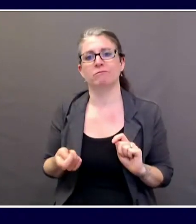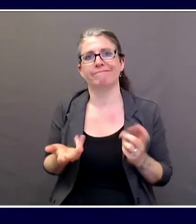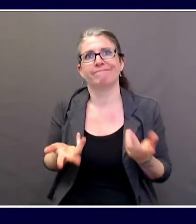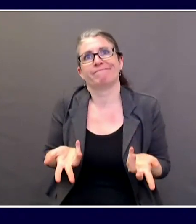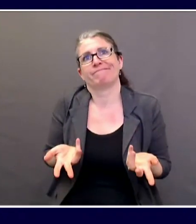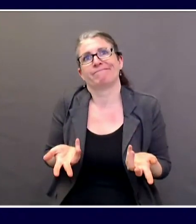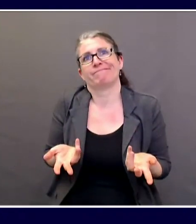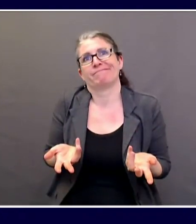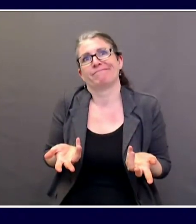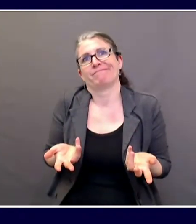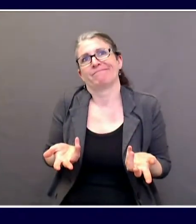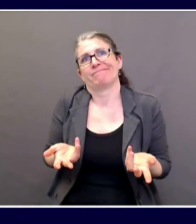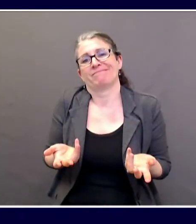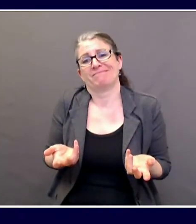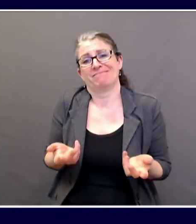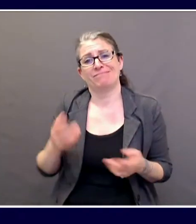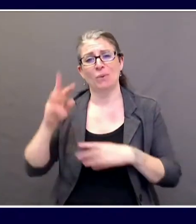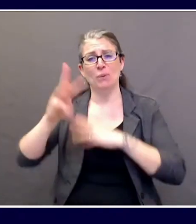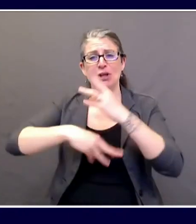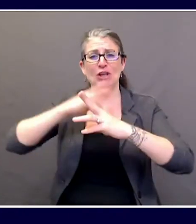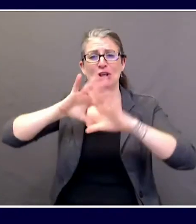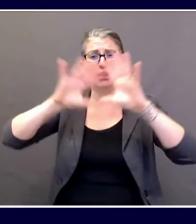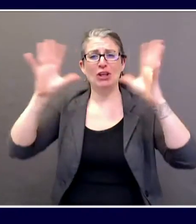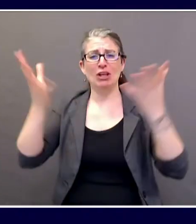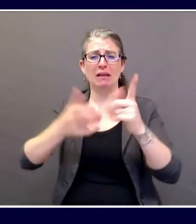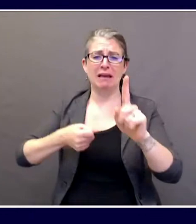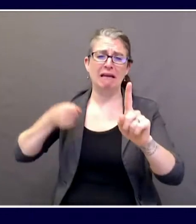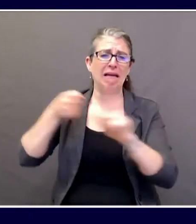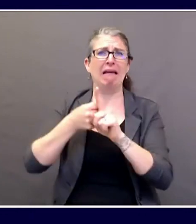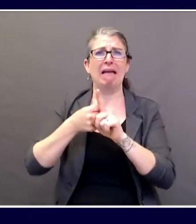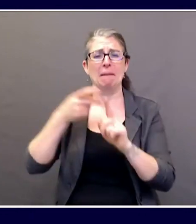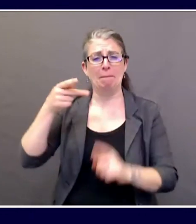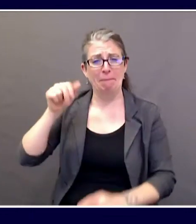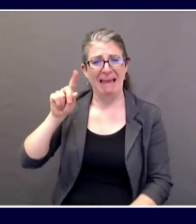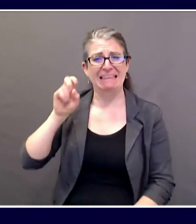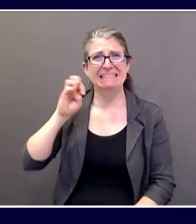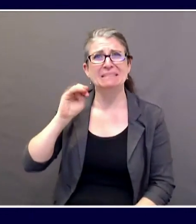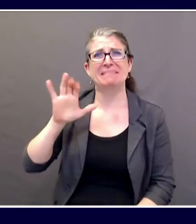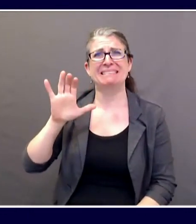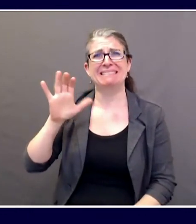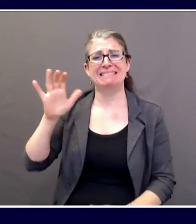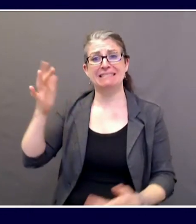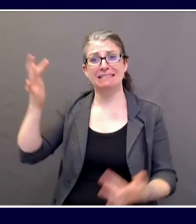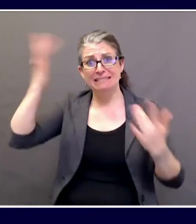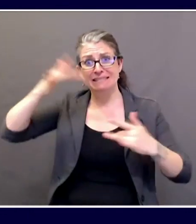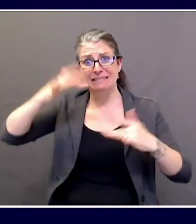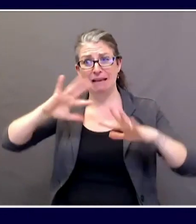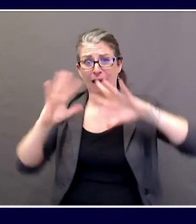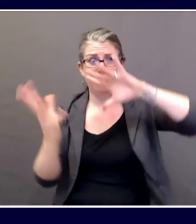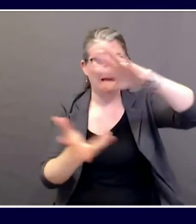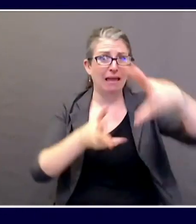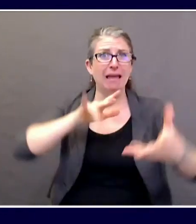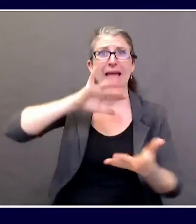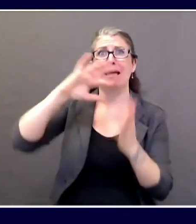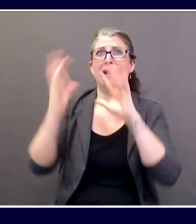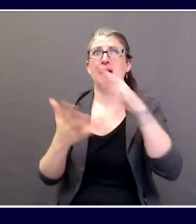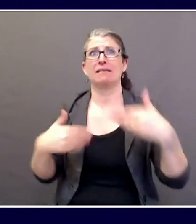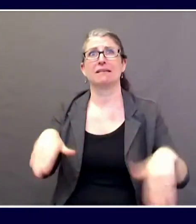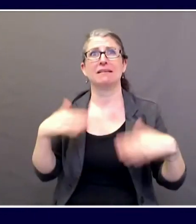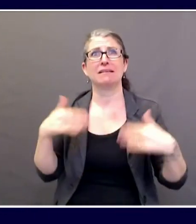that's decades. Got it. Thank you very much. Yep, thanks, Patrick. Over to Bonnie at the Sun Journal